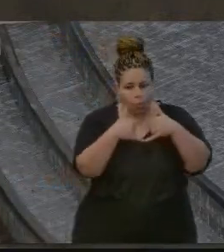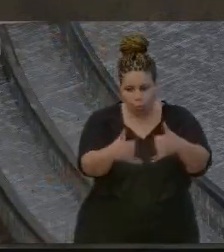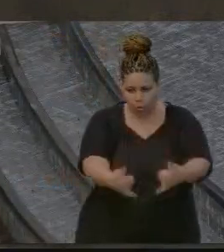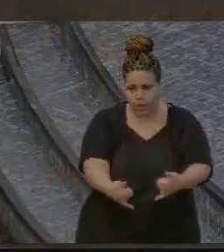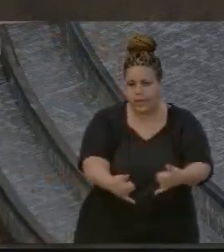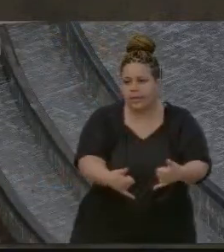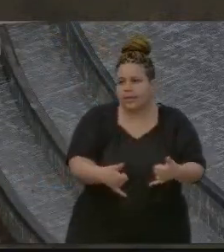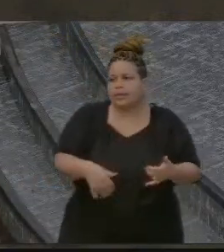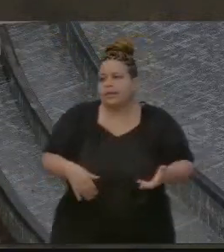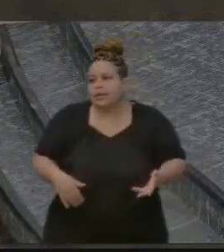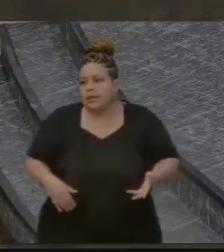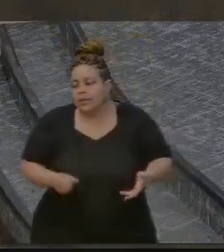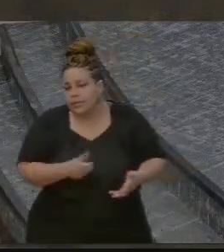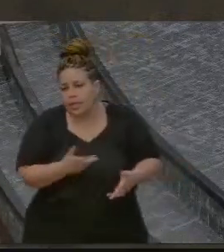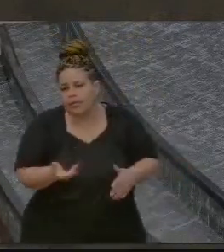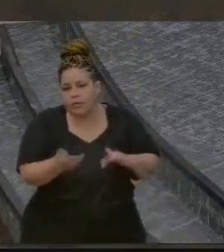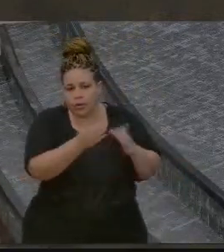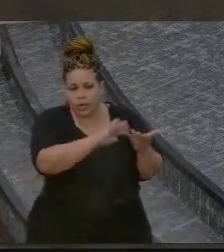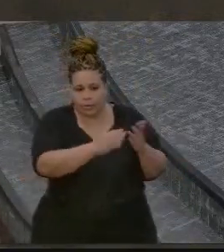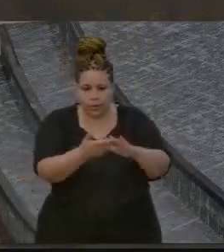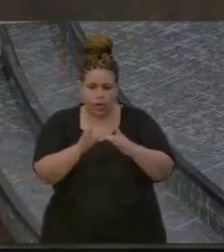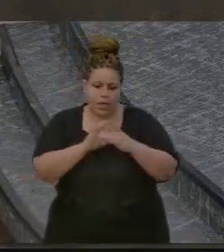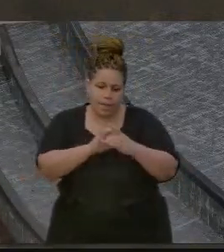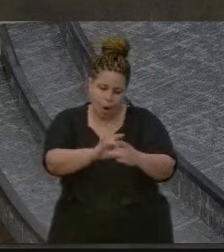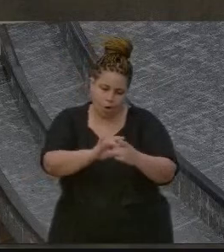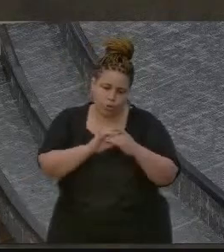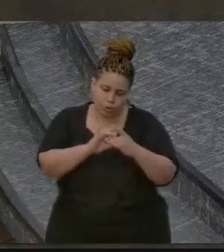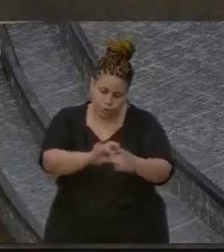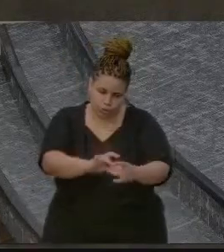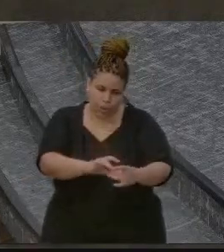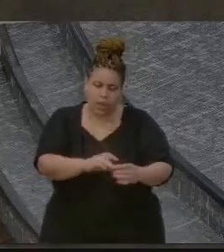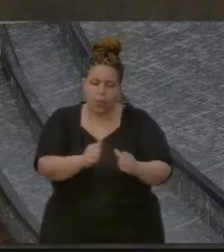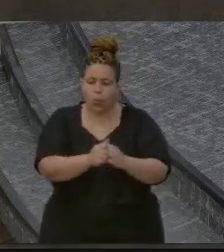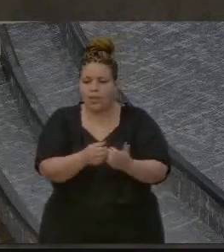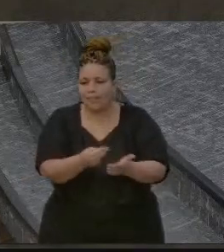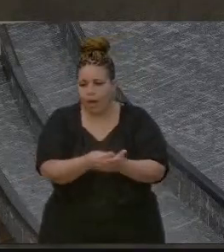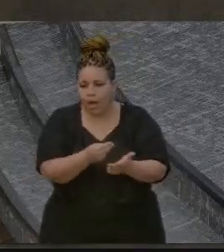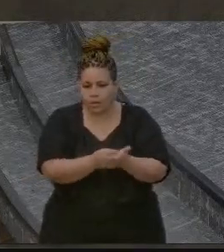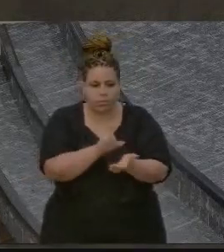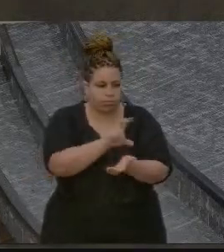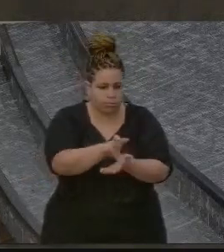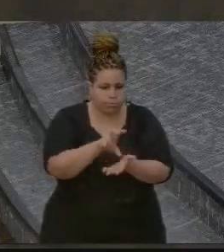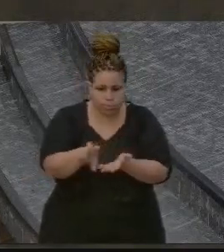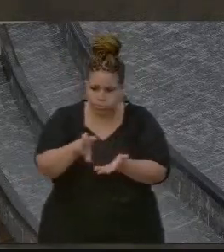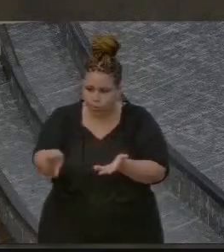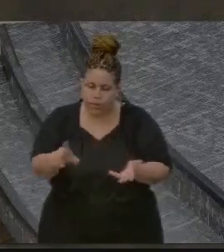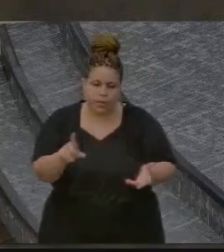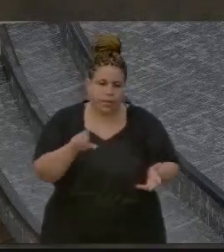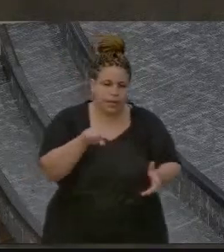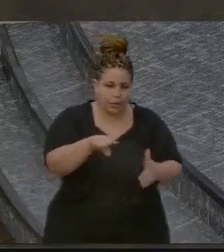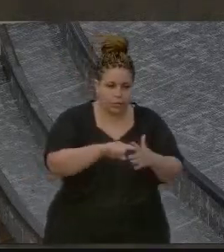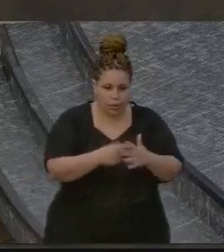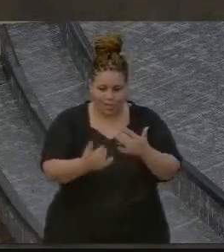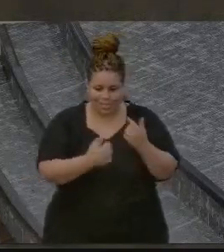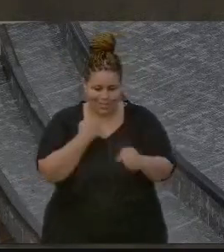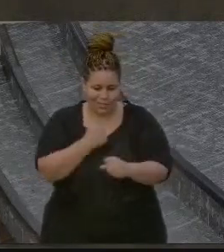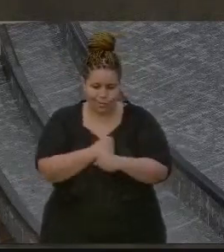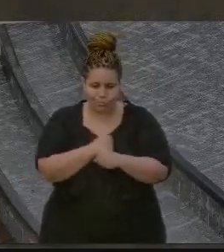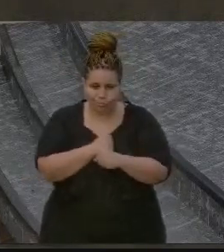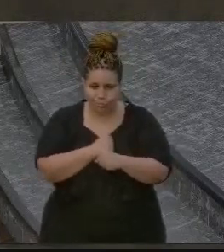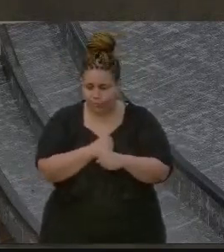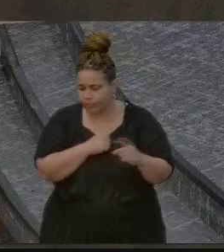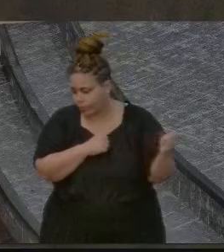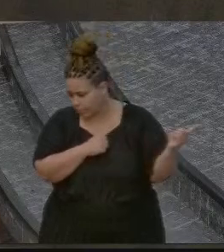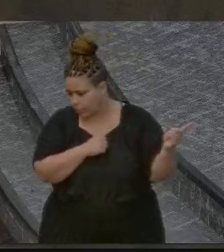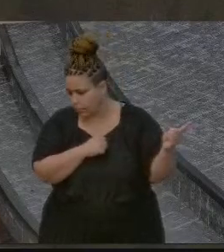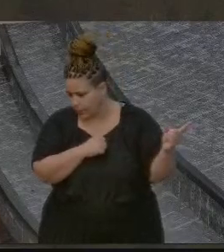of our community partners as well as other partners with funds that they are starting this year. And the next